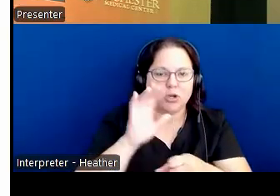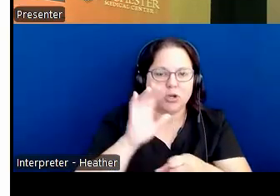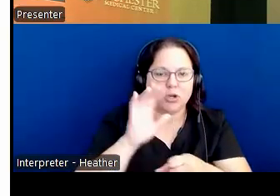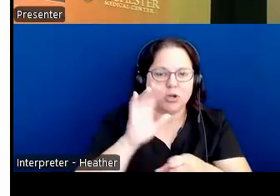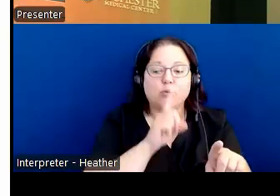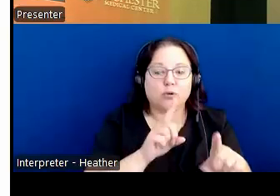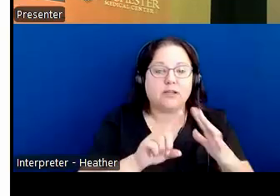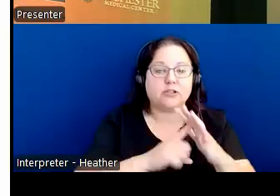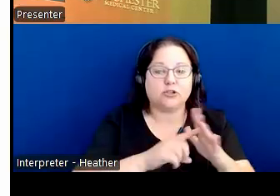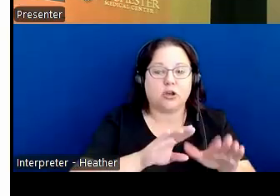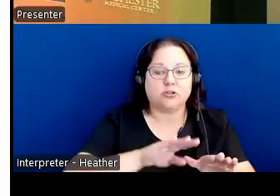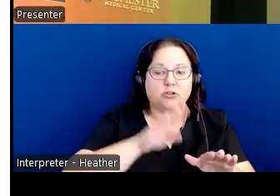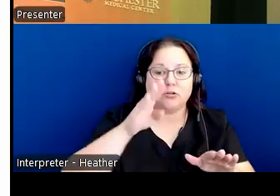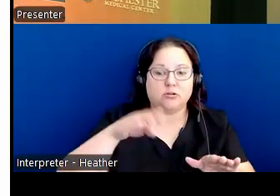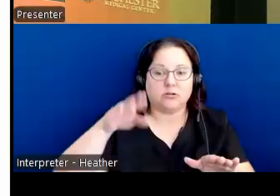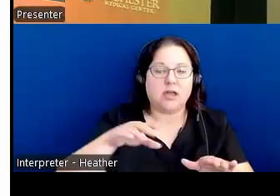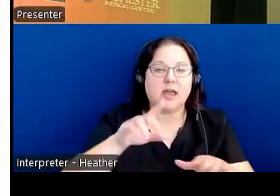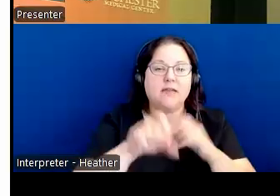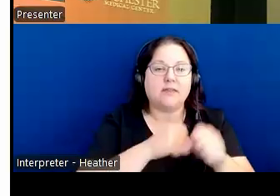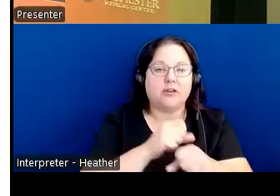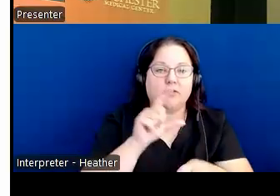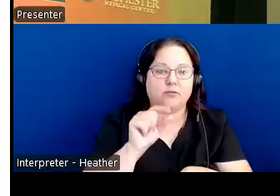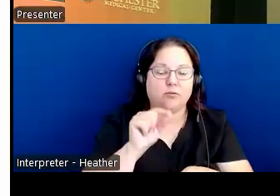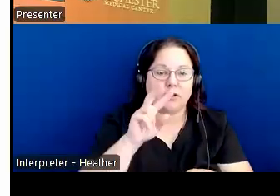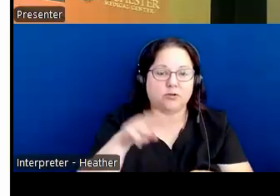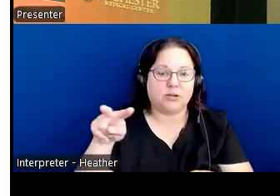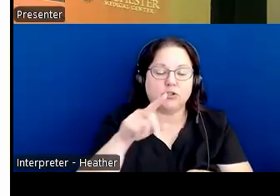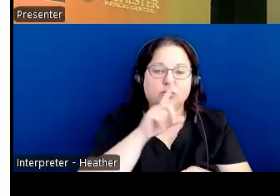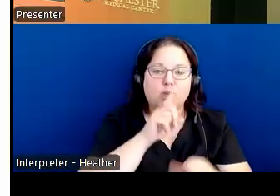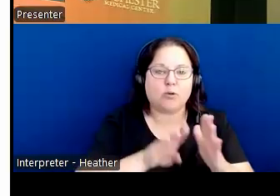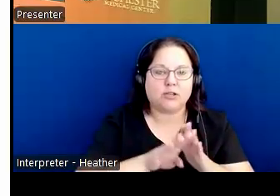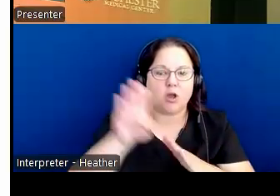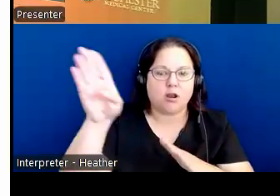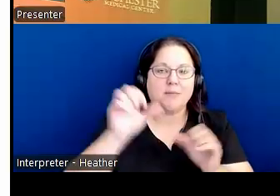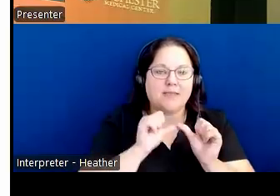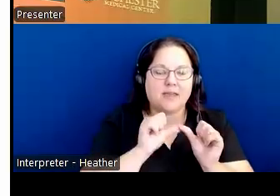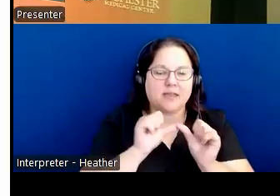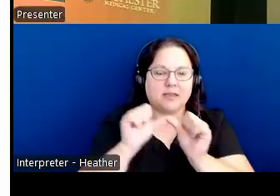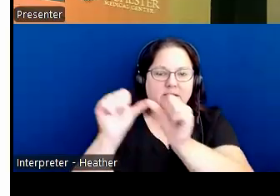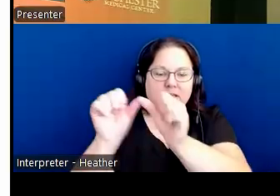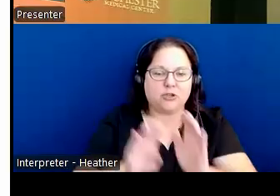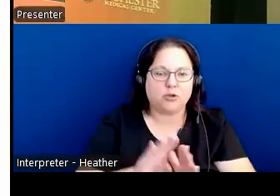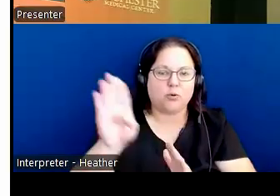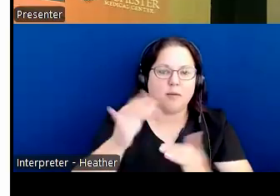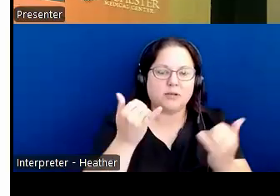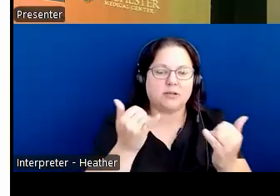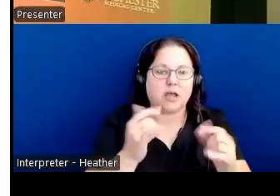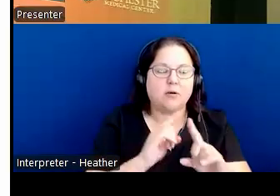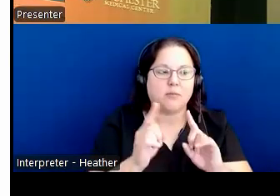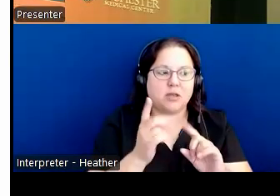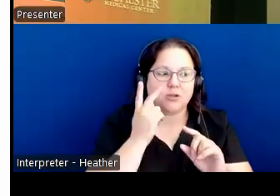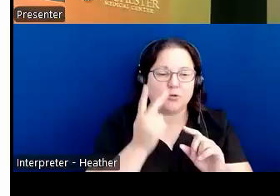take off in the middle of 2022 and have continued up until now, but that there's significant